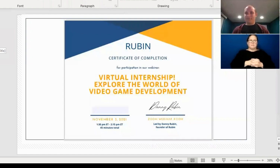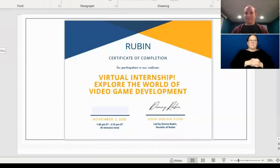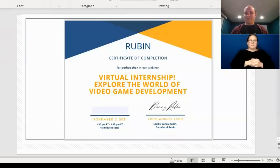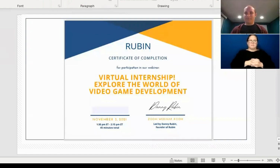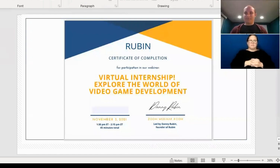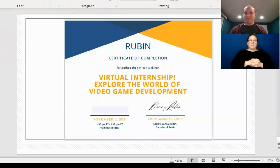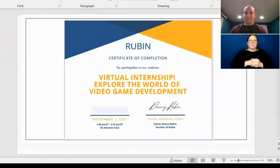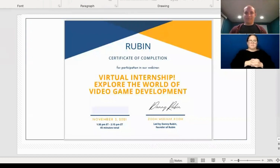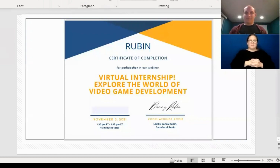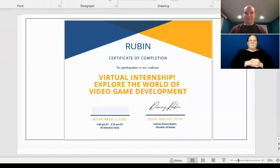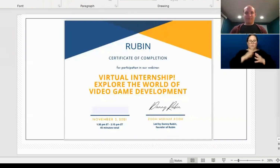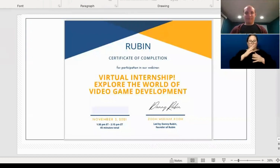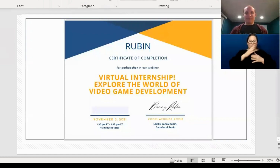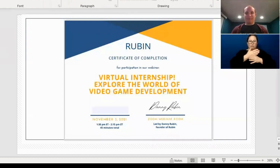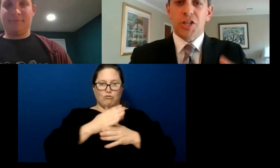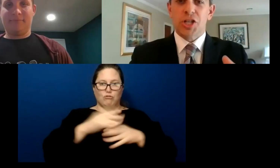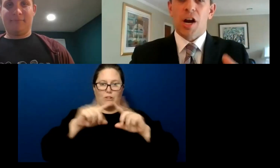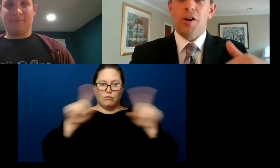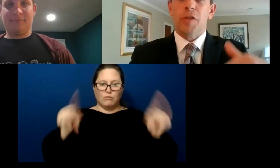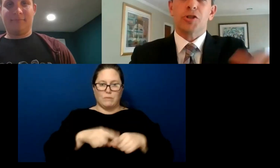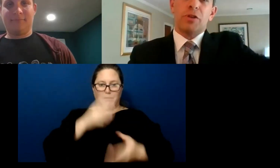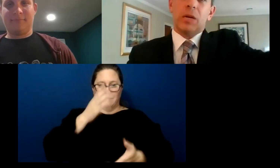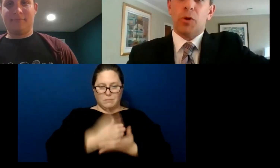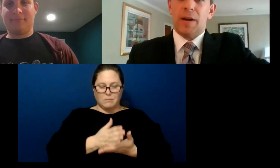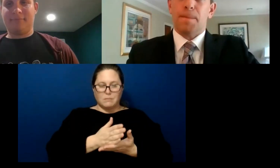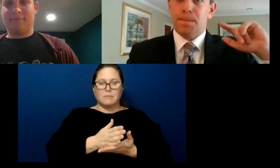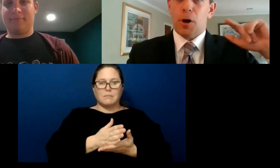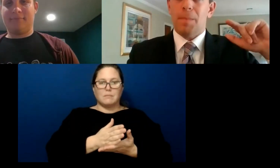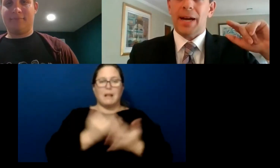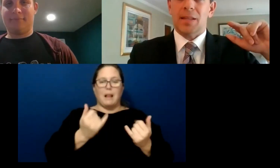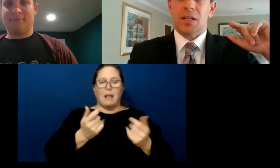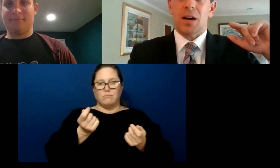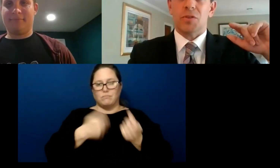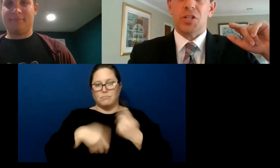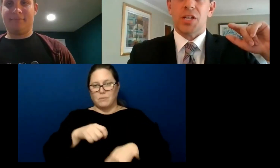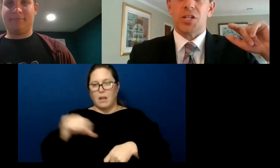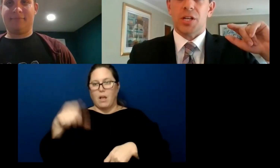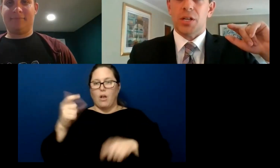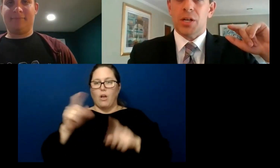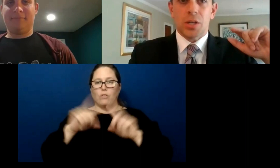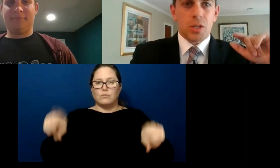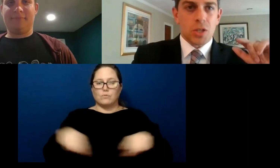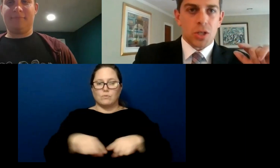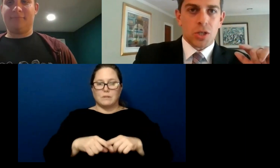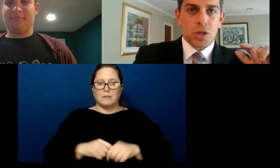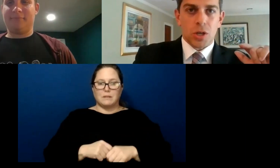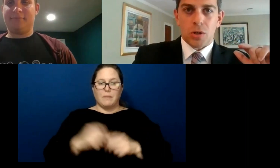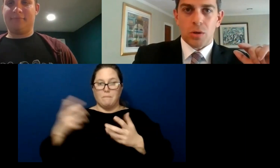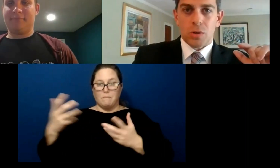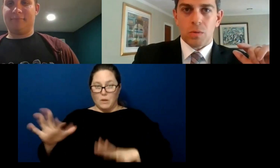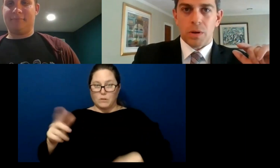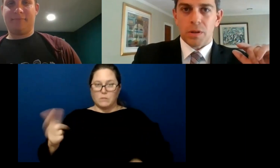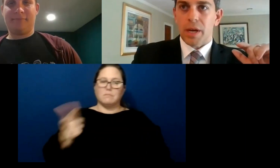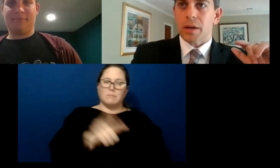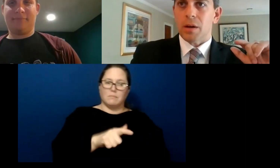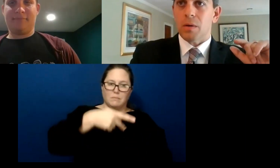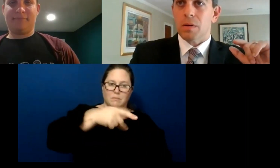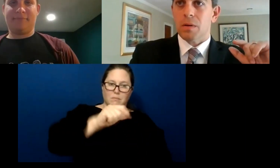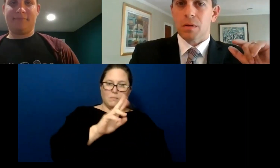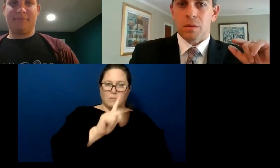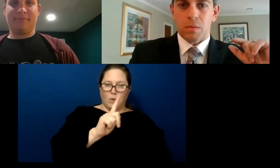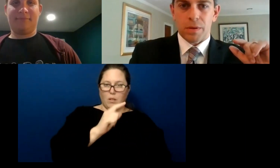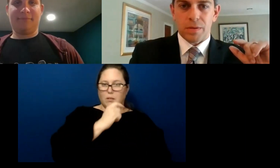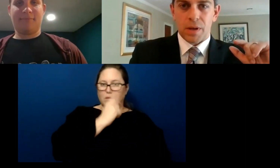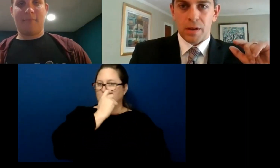that share. And I want to actually share another screen and we'll get Paul back in the conversation. So where did that